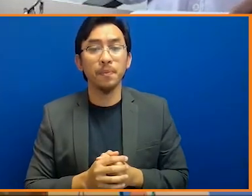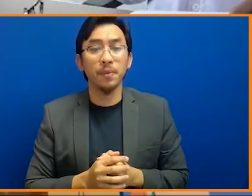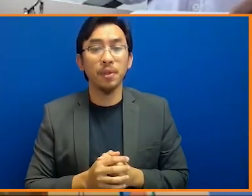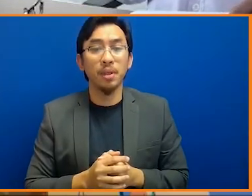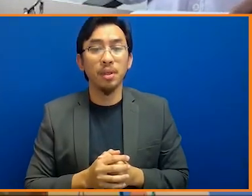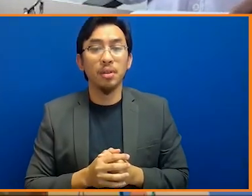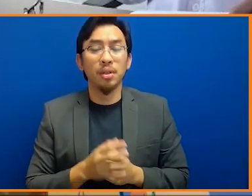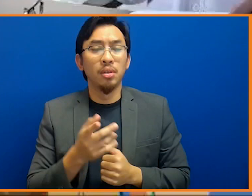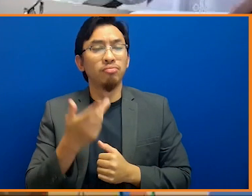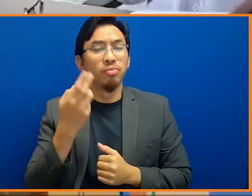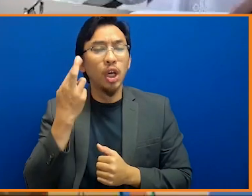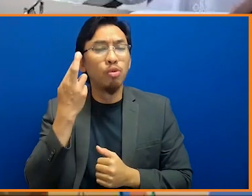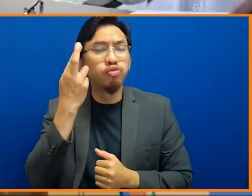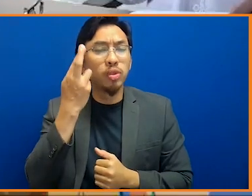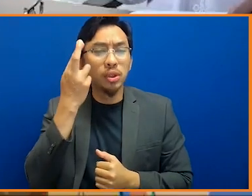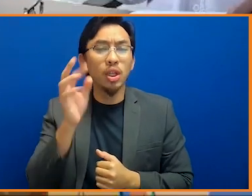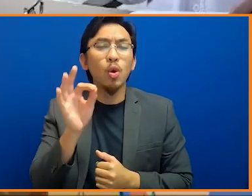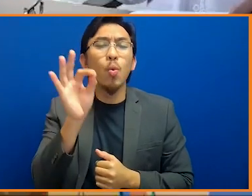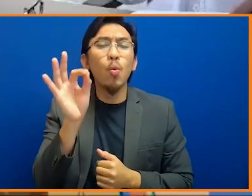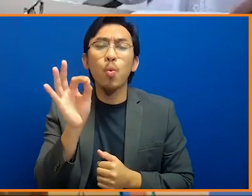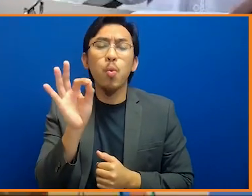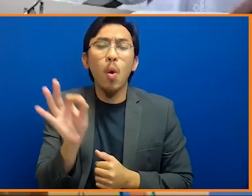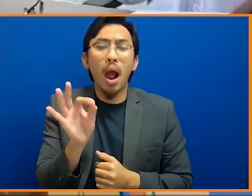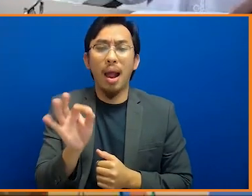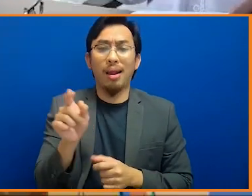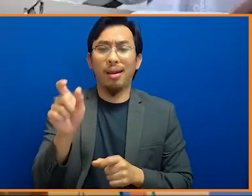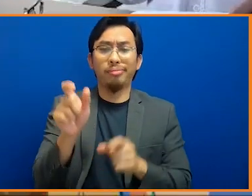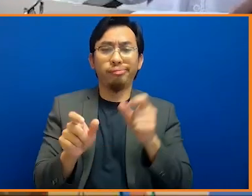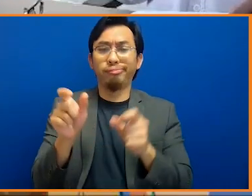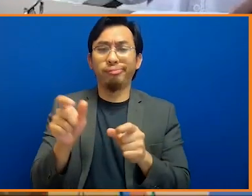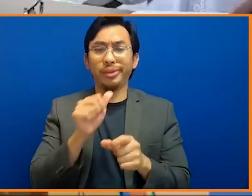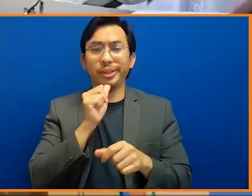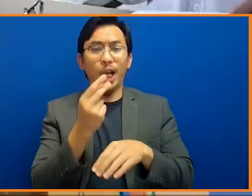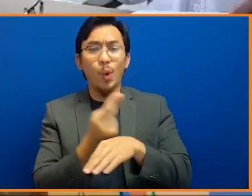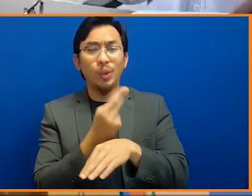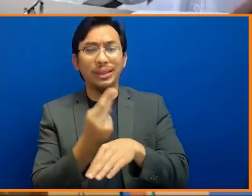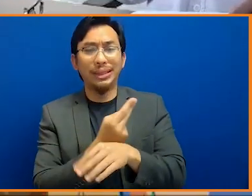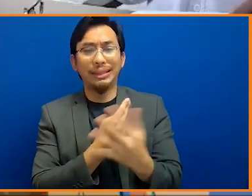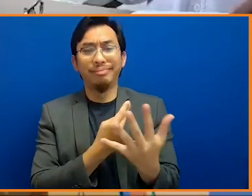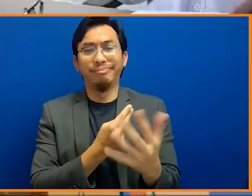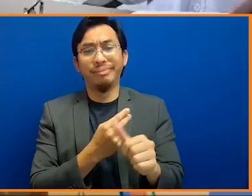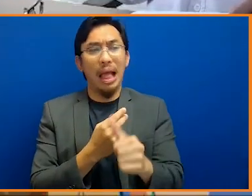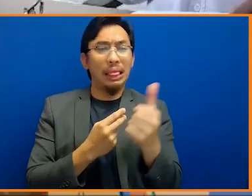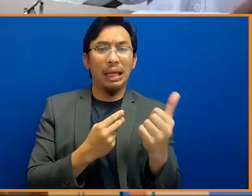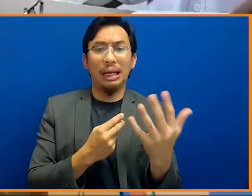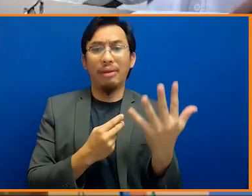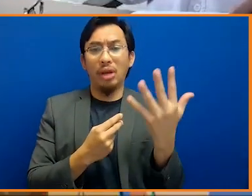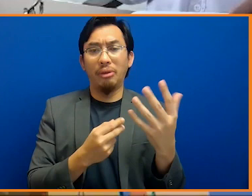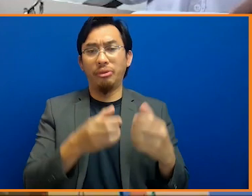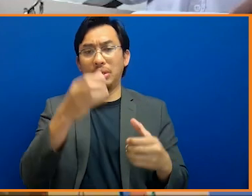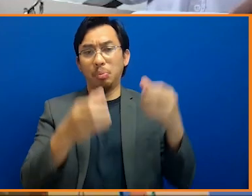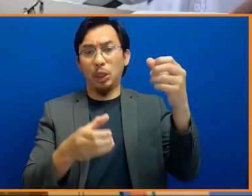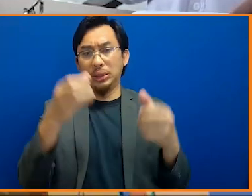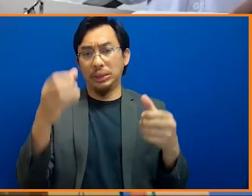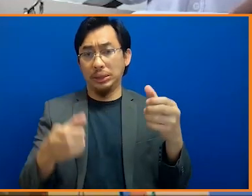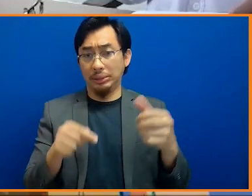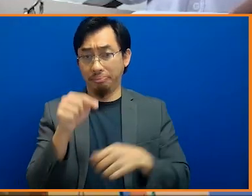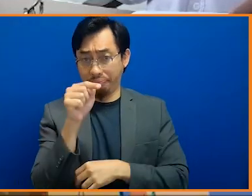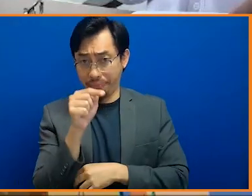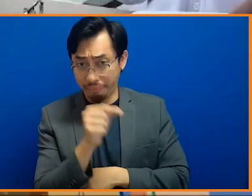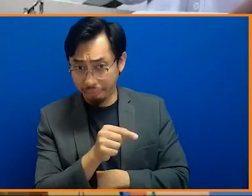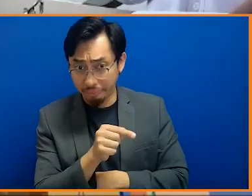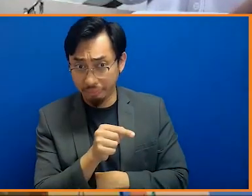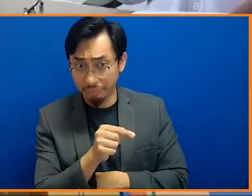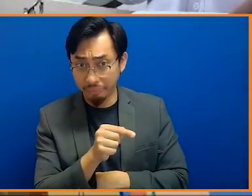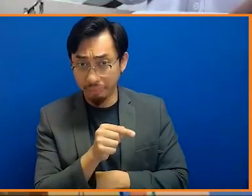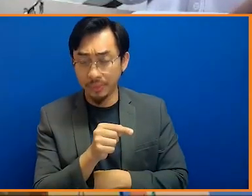Um, among among the reason why people did not use the other 5 buildings in the town